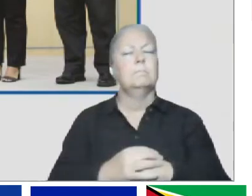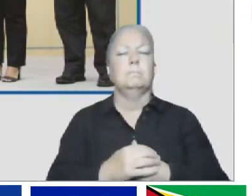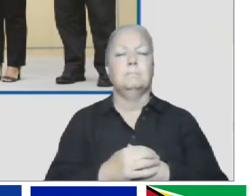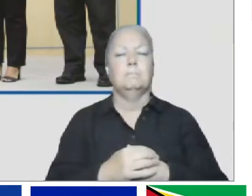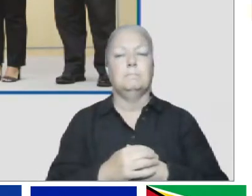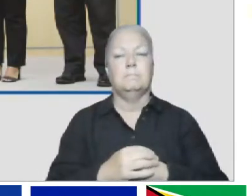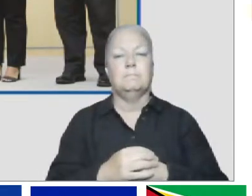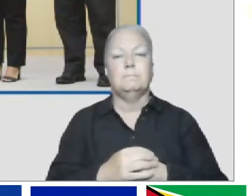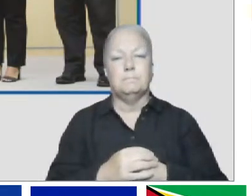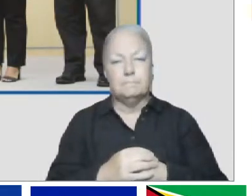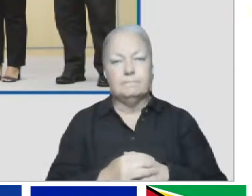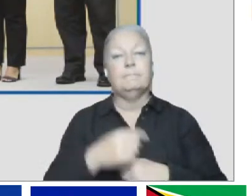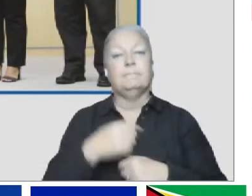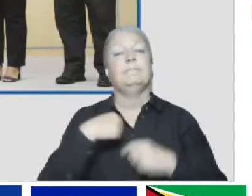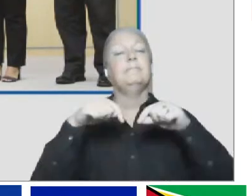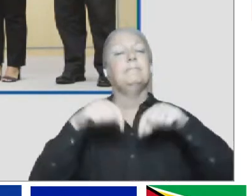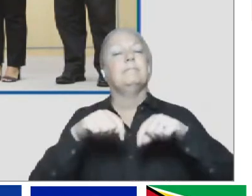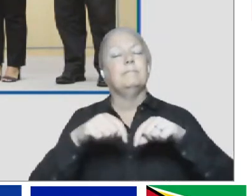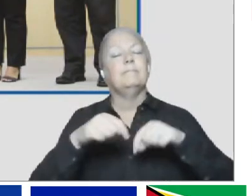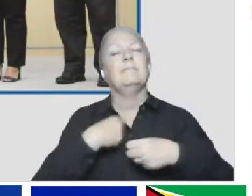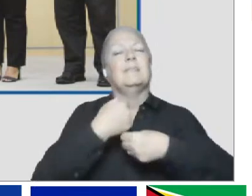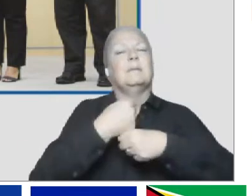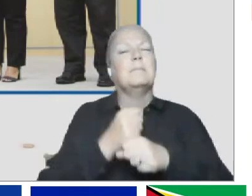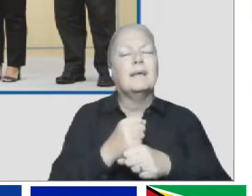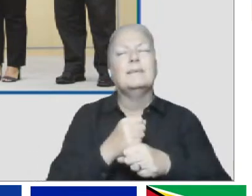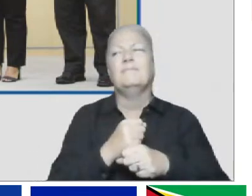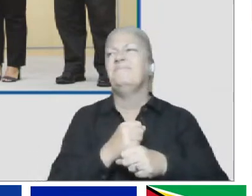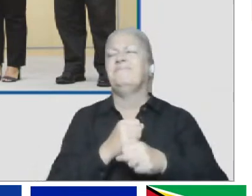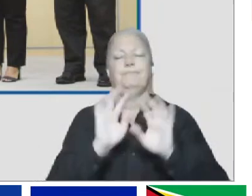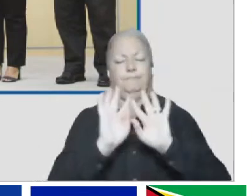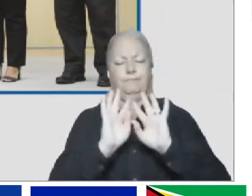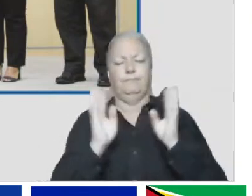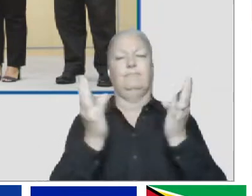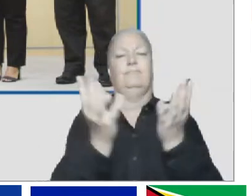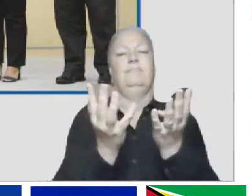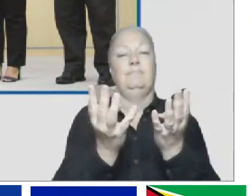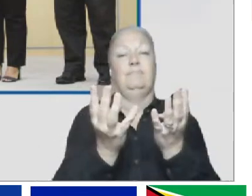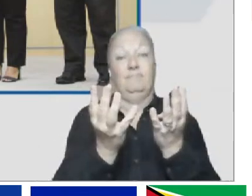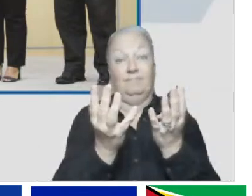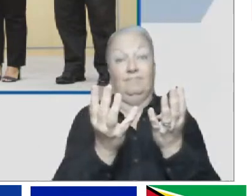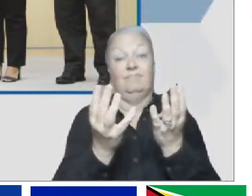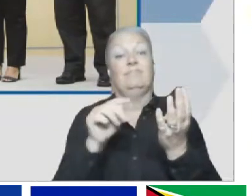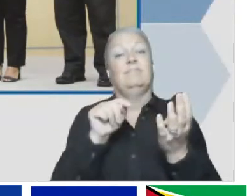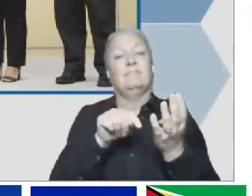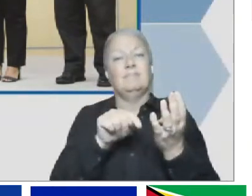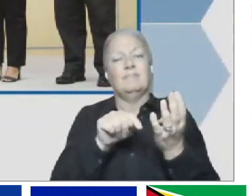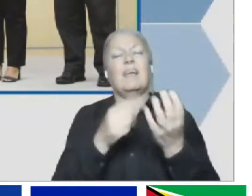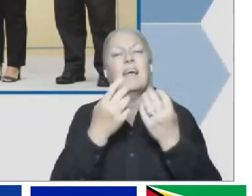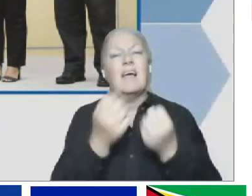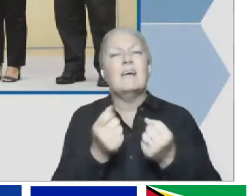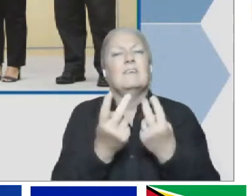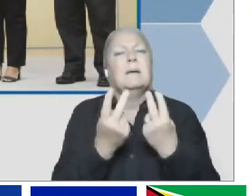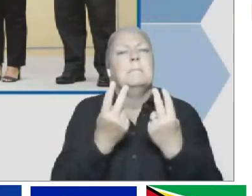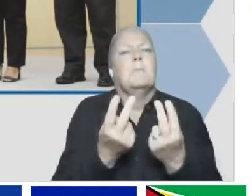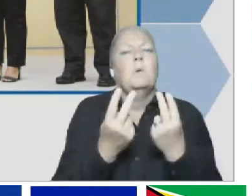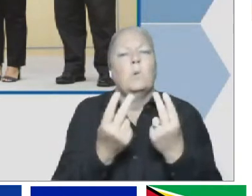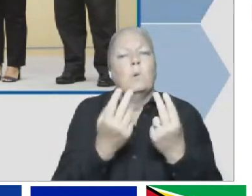a council that participated in a very important way, mainly